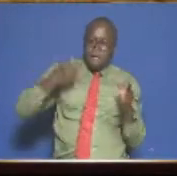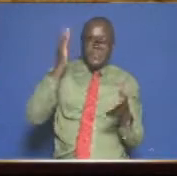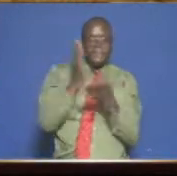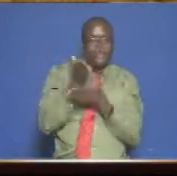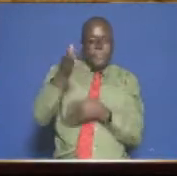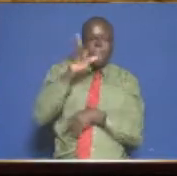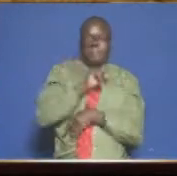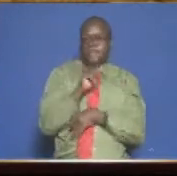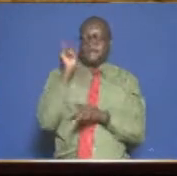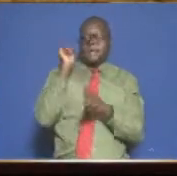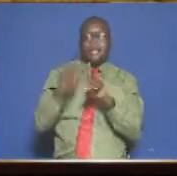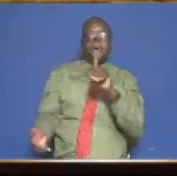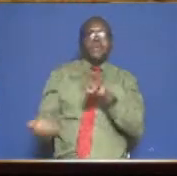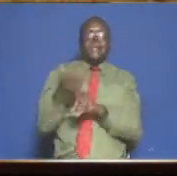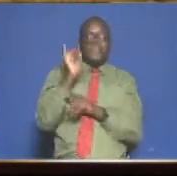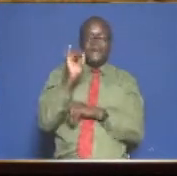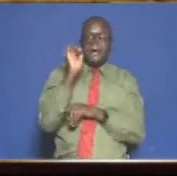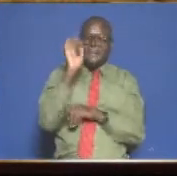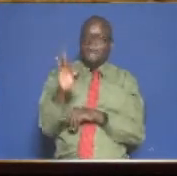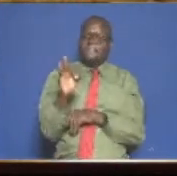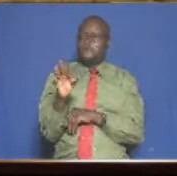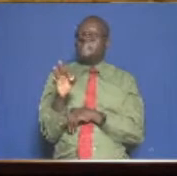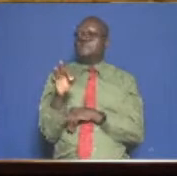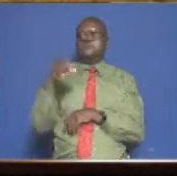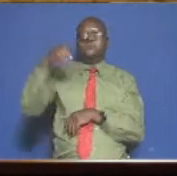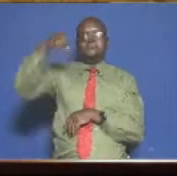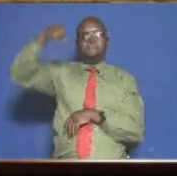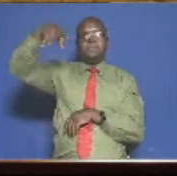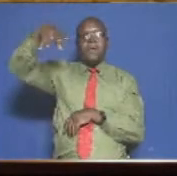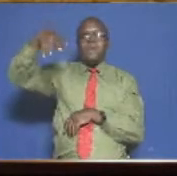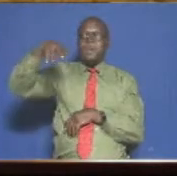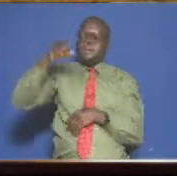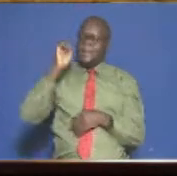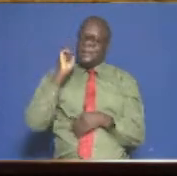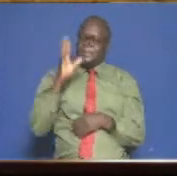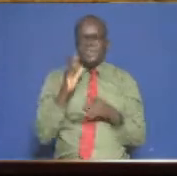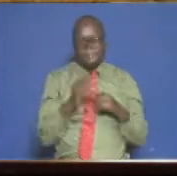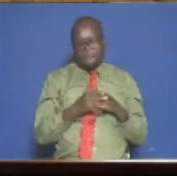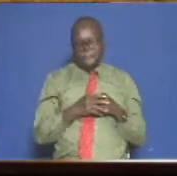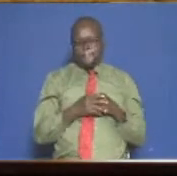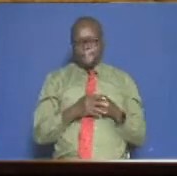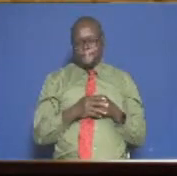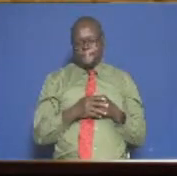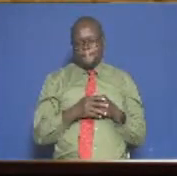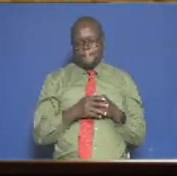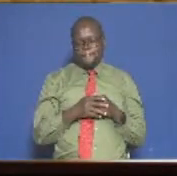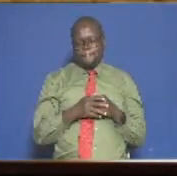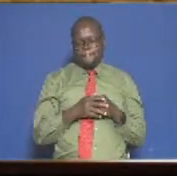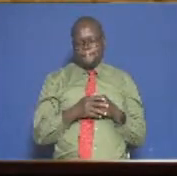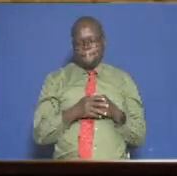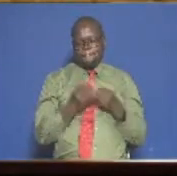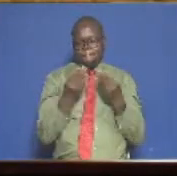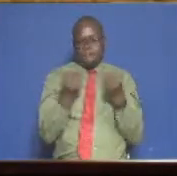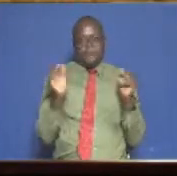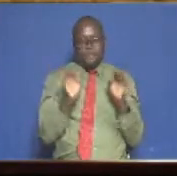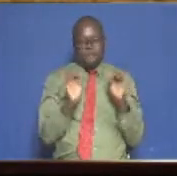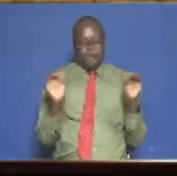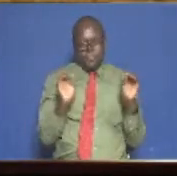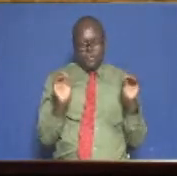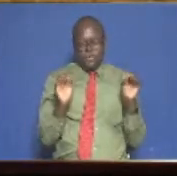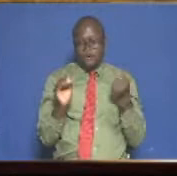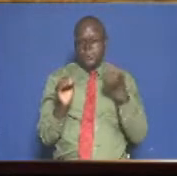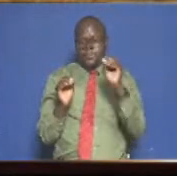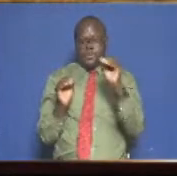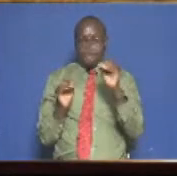not achieve it as long as some of the issues that Honorable Duale is raising are not addressed. And